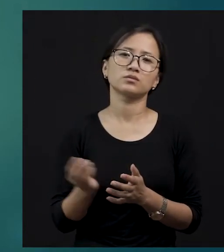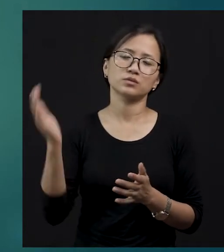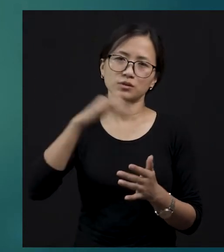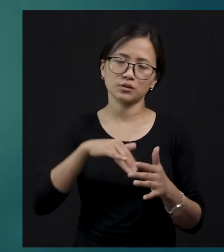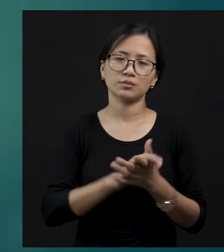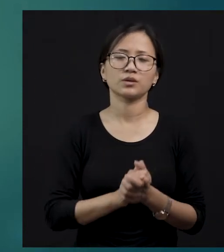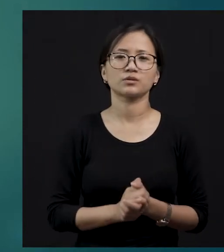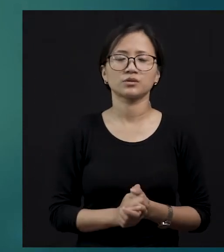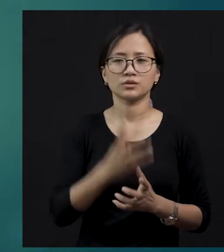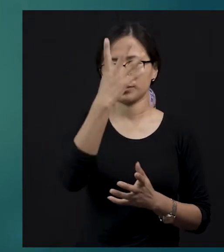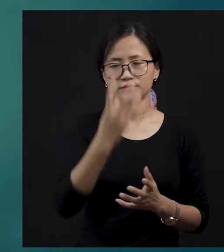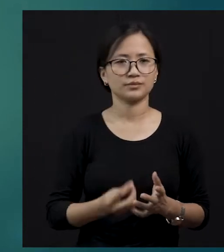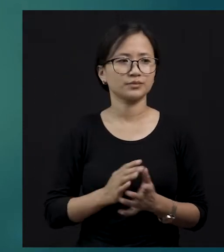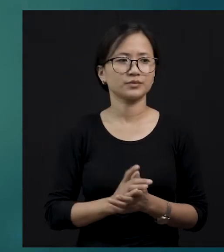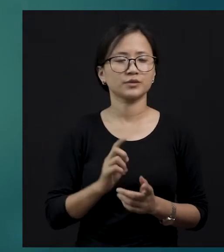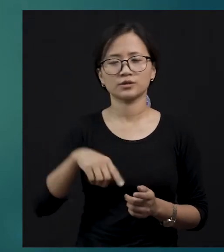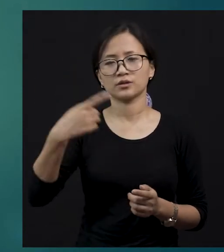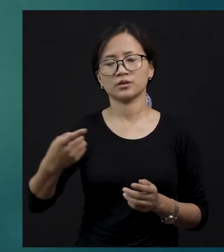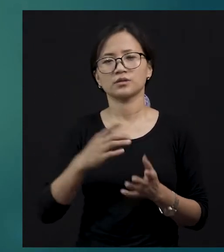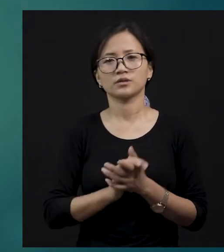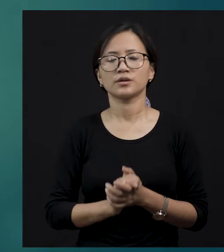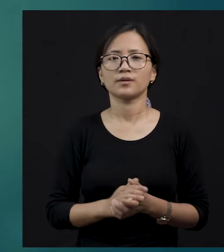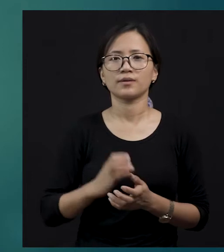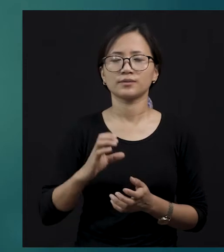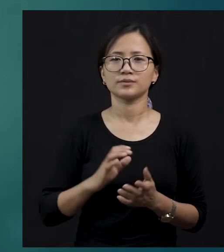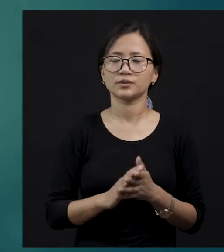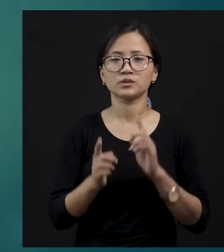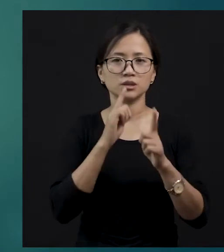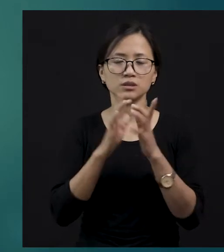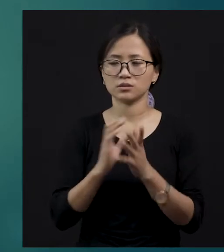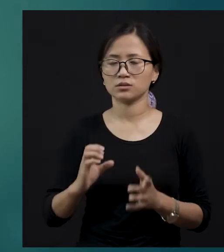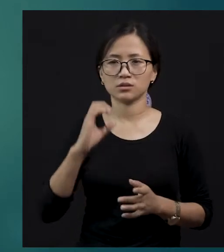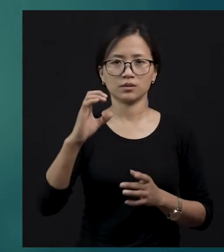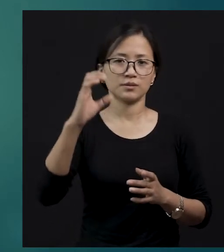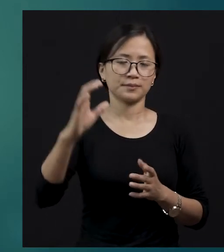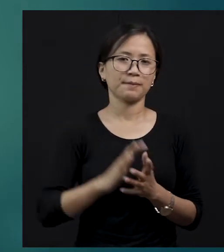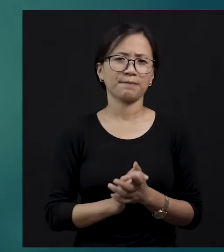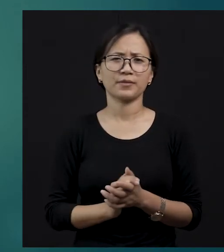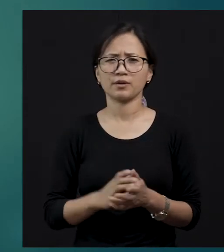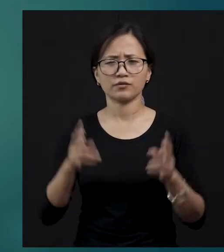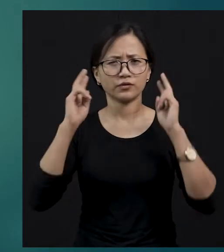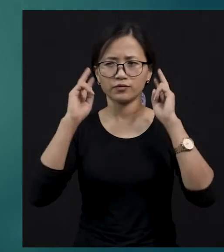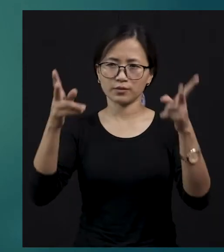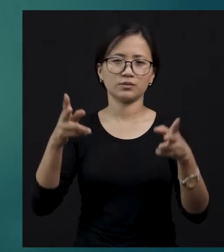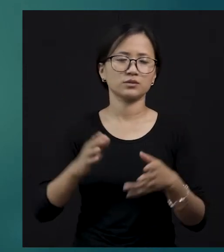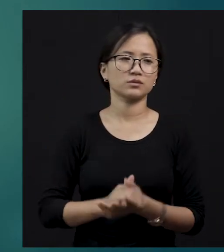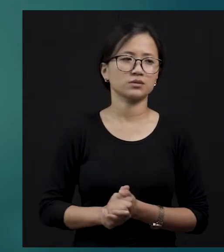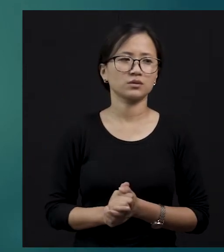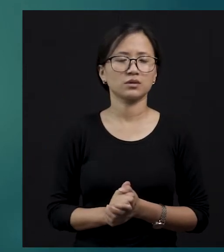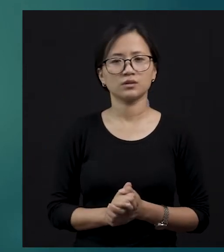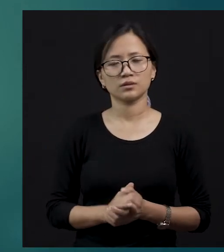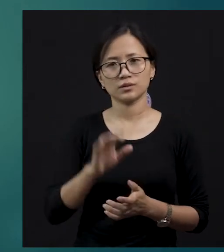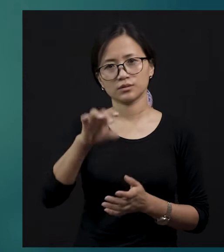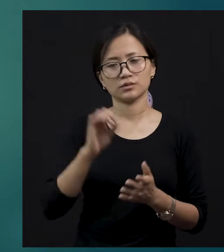And another animal that we will be discussing is the camel, okay? Camels, it is a very popular animal